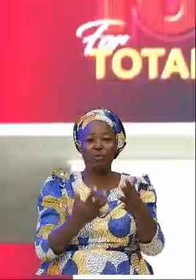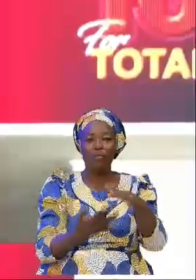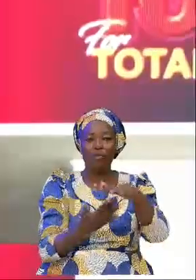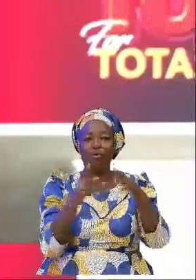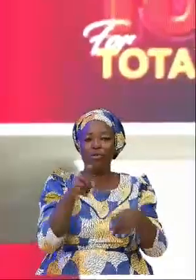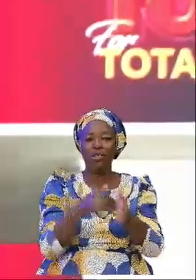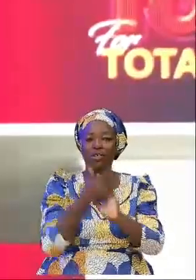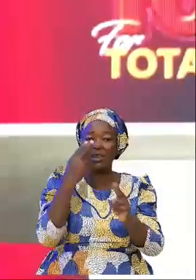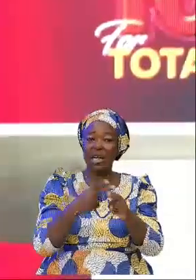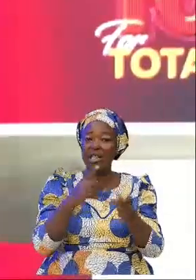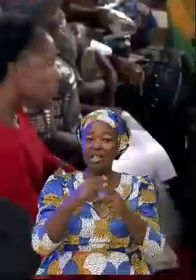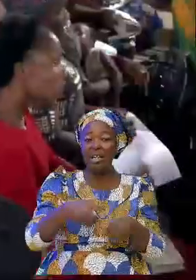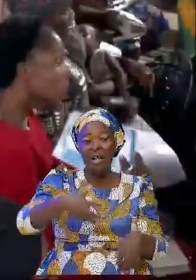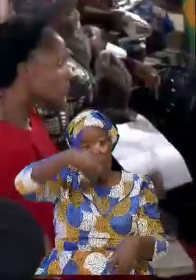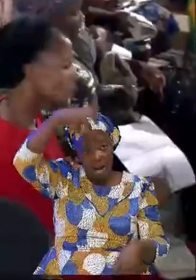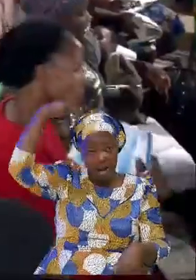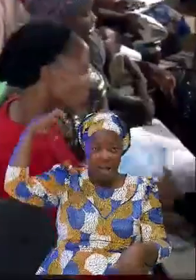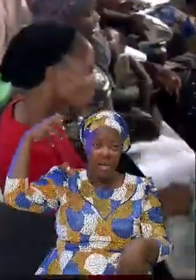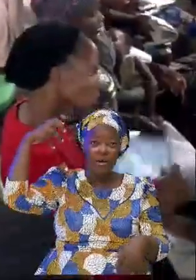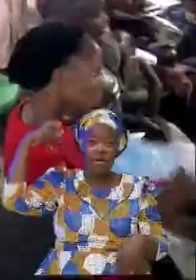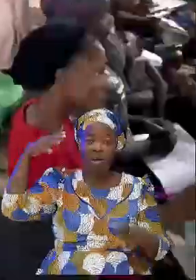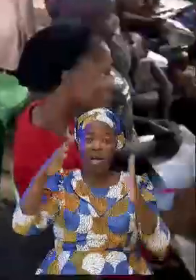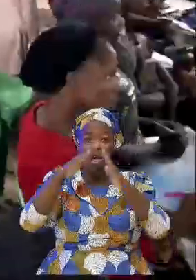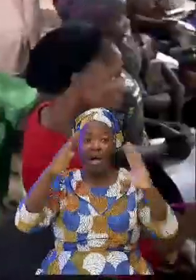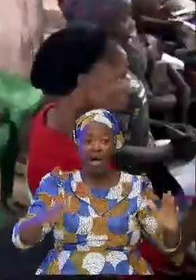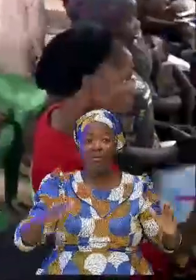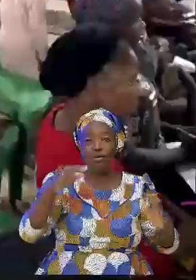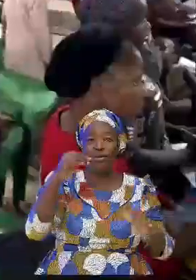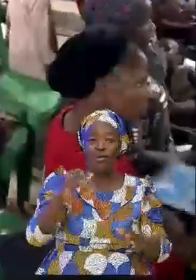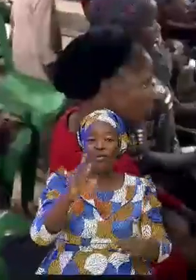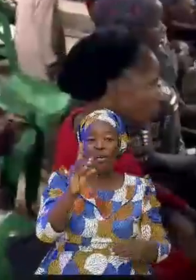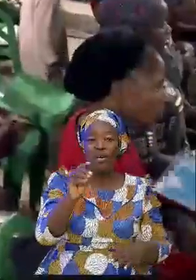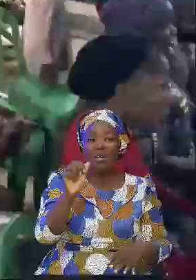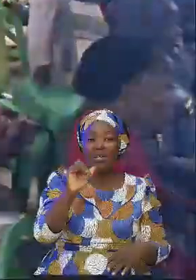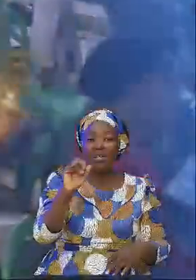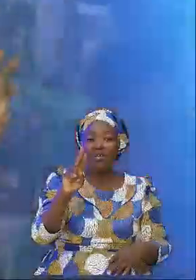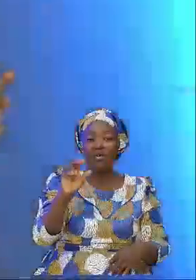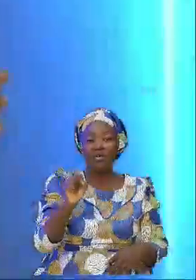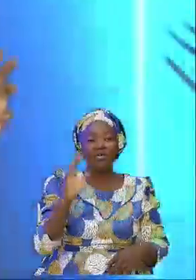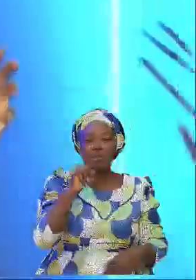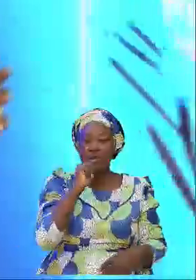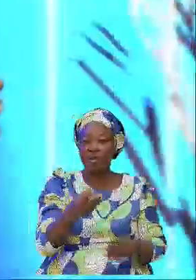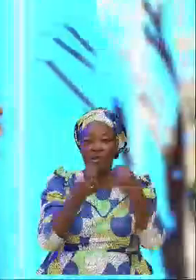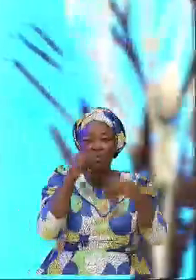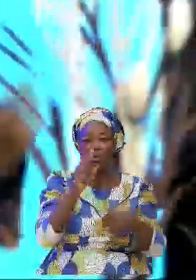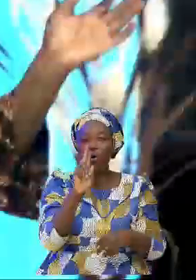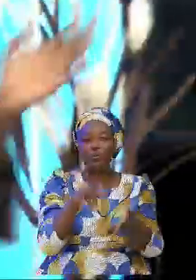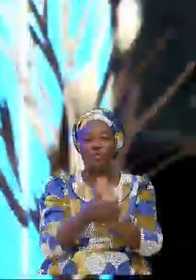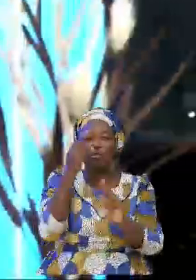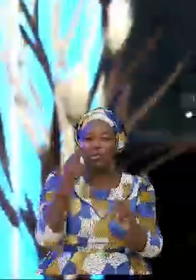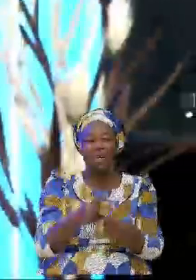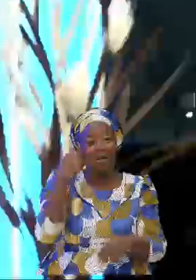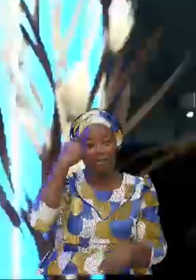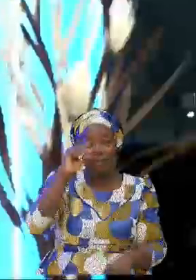not burn you. And the lion den of Darius will not eat